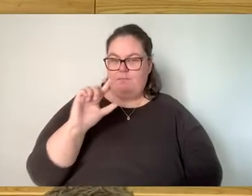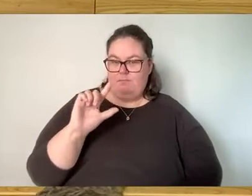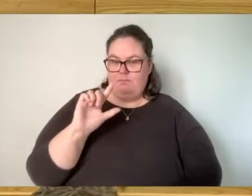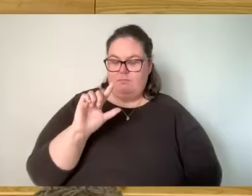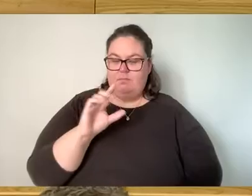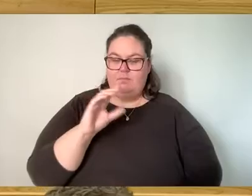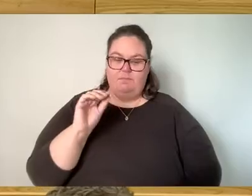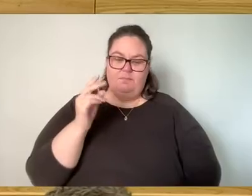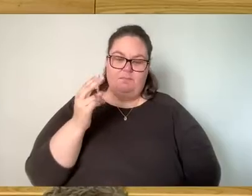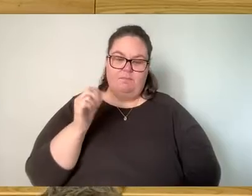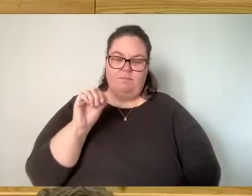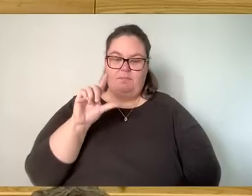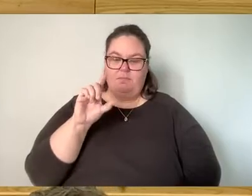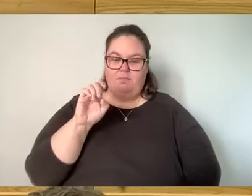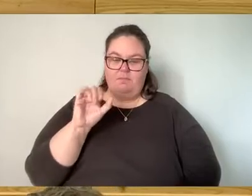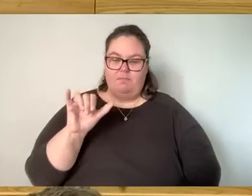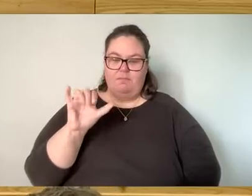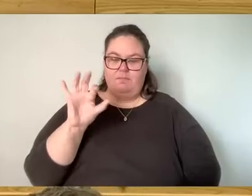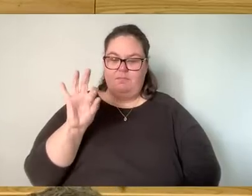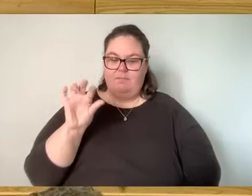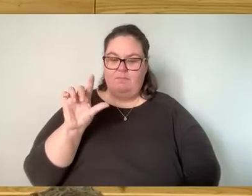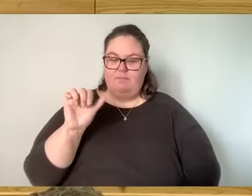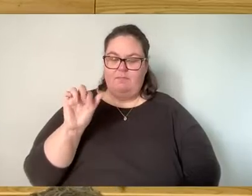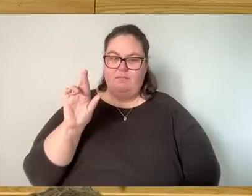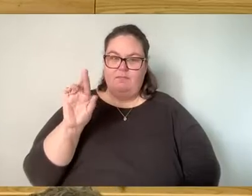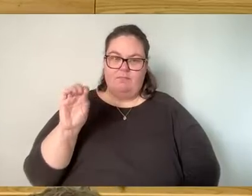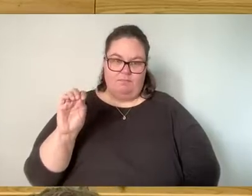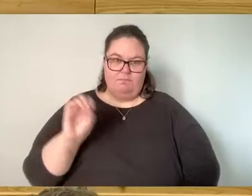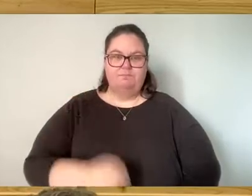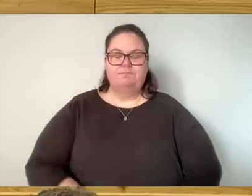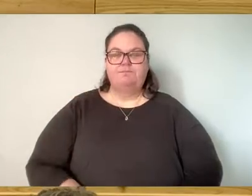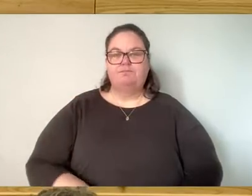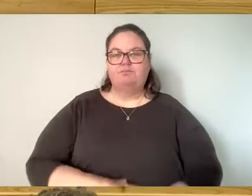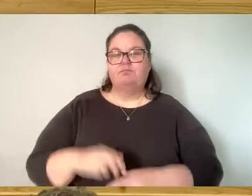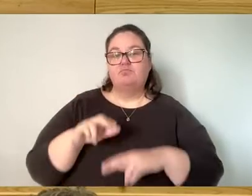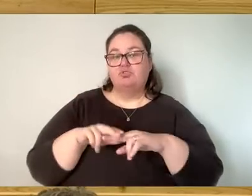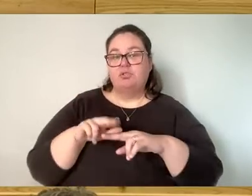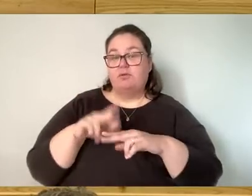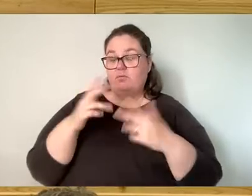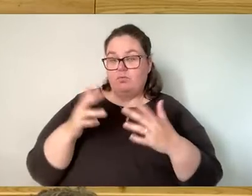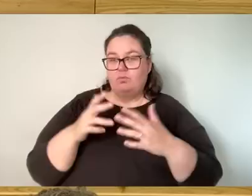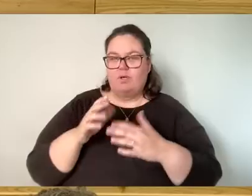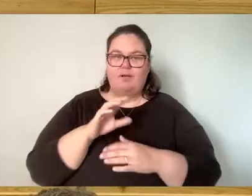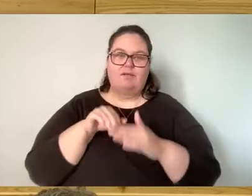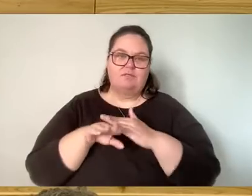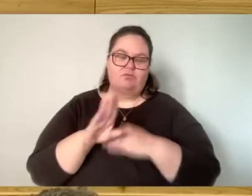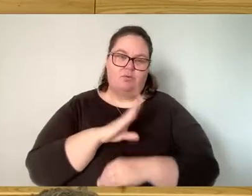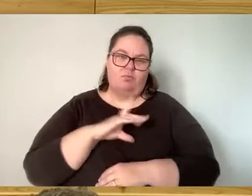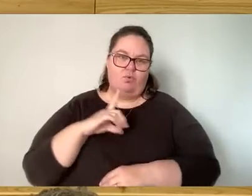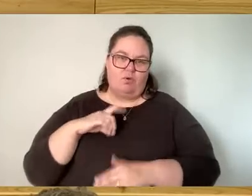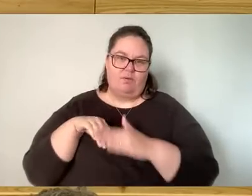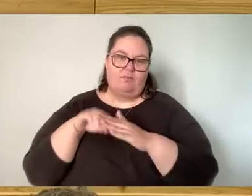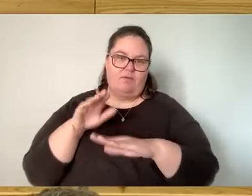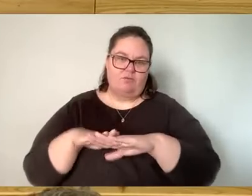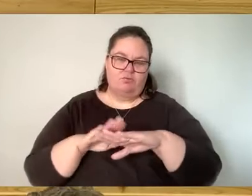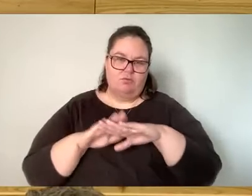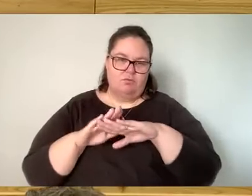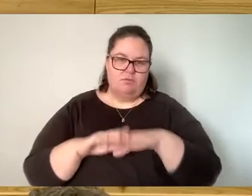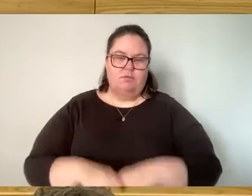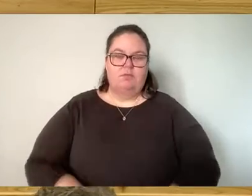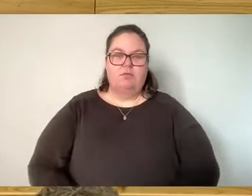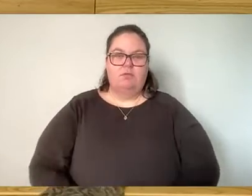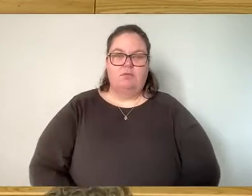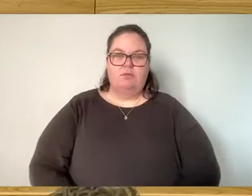Haley Flero, Chair of the Accessibility Advisory Board. Céder la parole à la